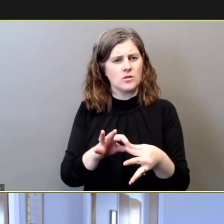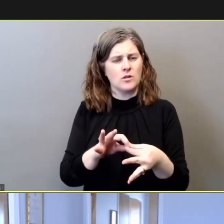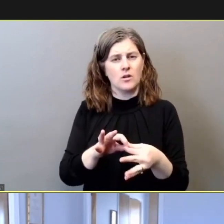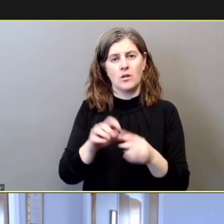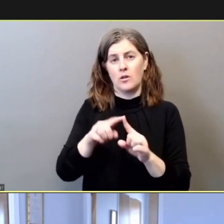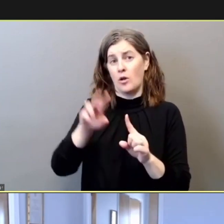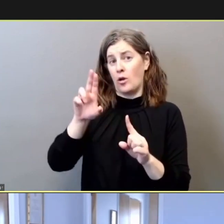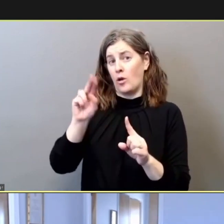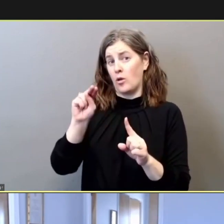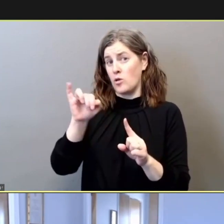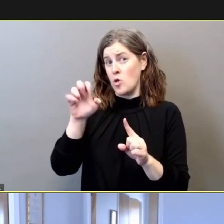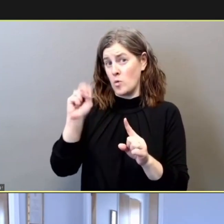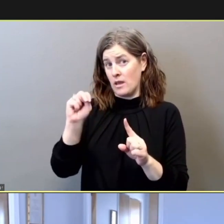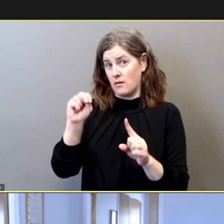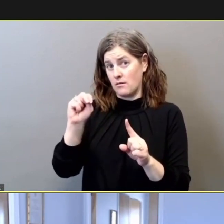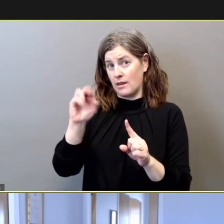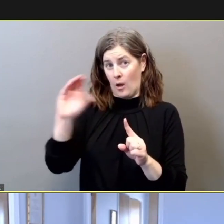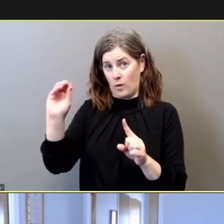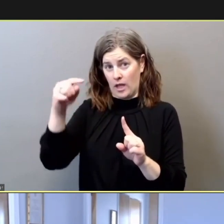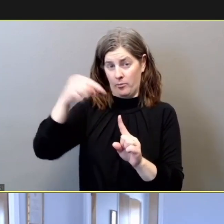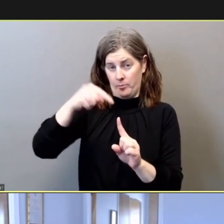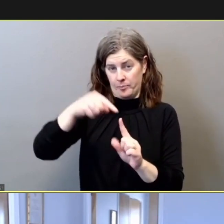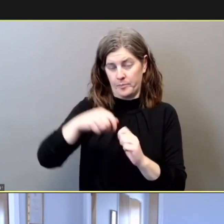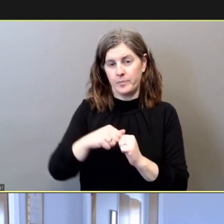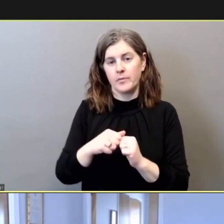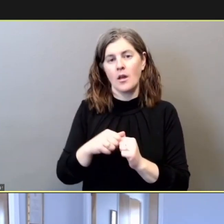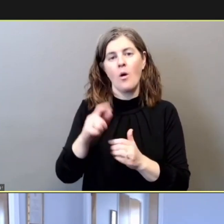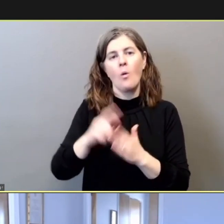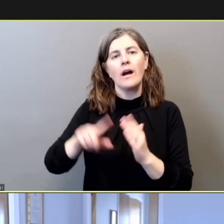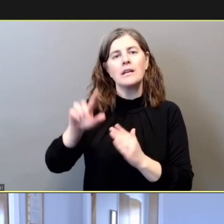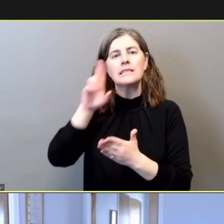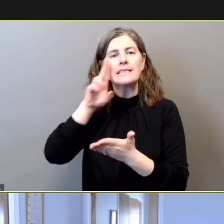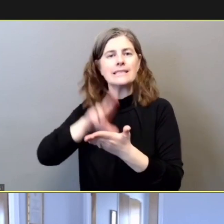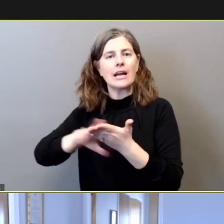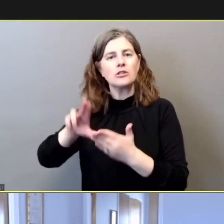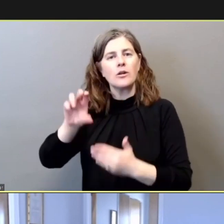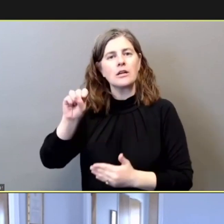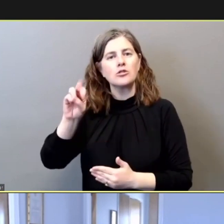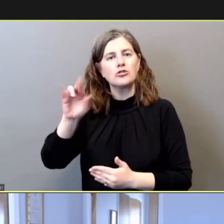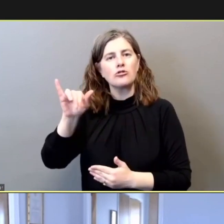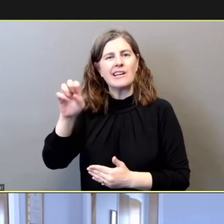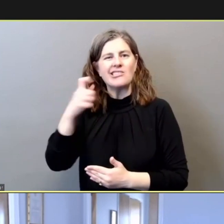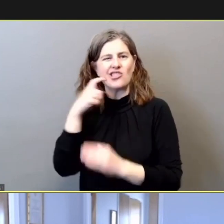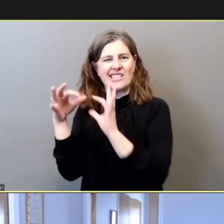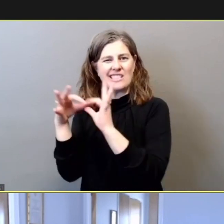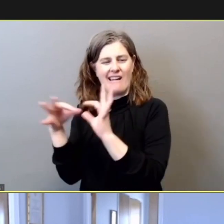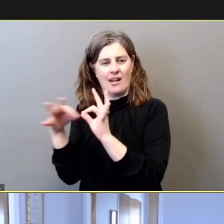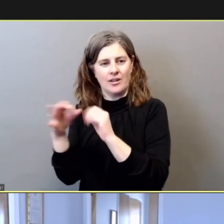Union County. And I think what Secretary Scrace just said